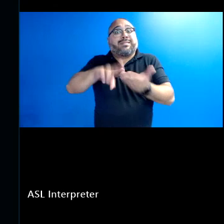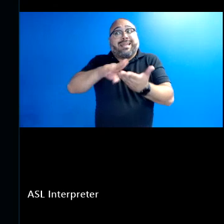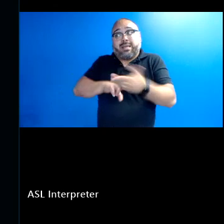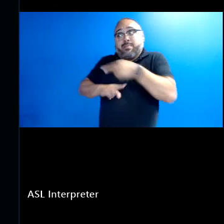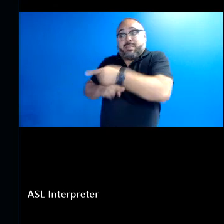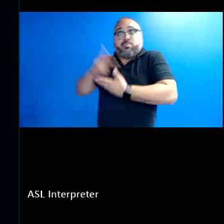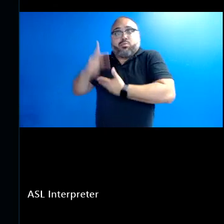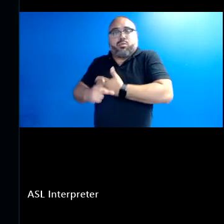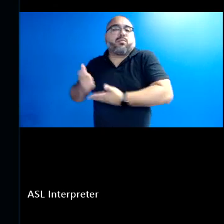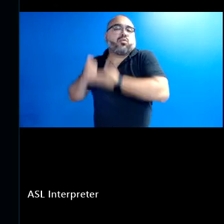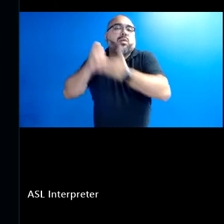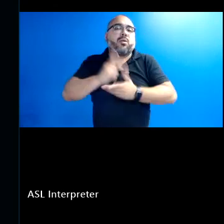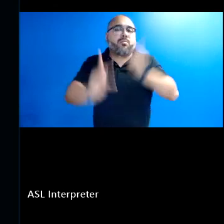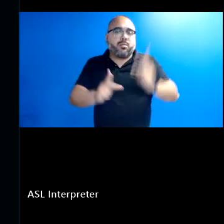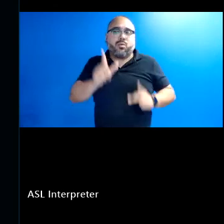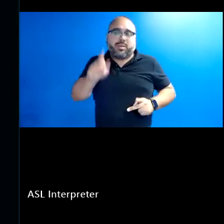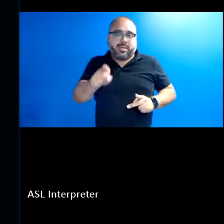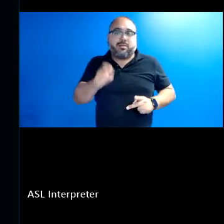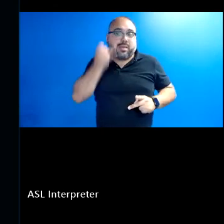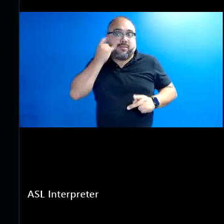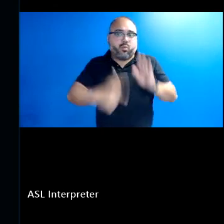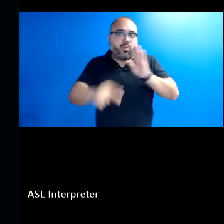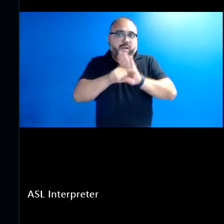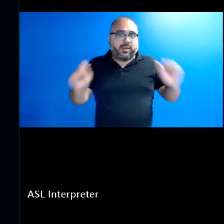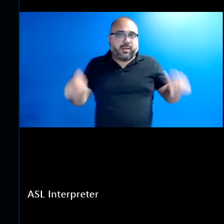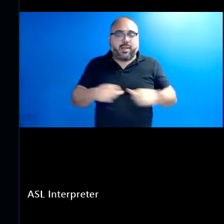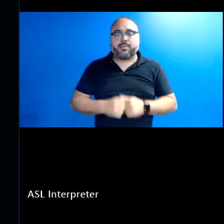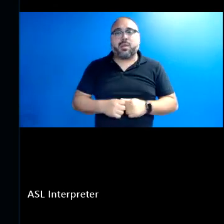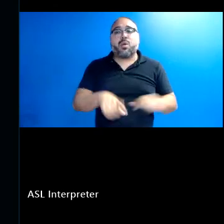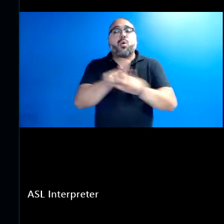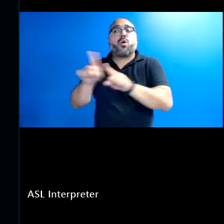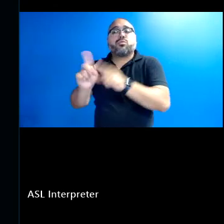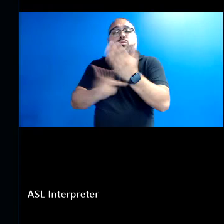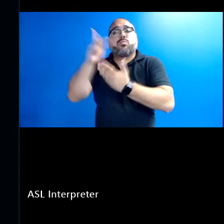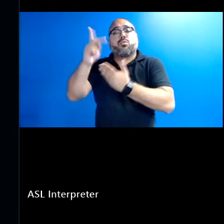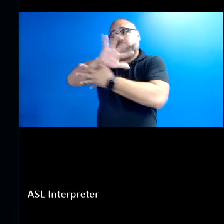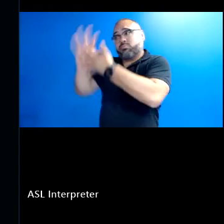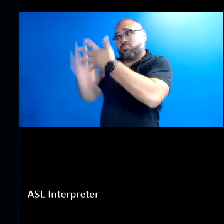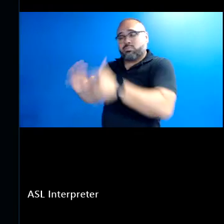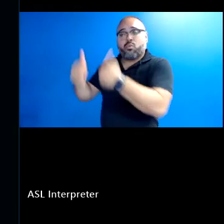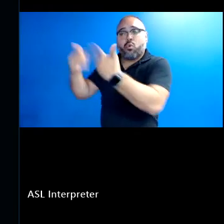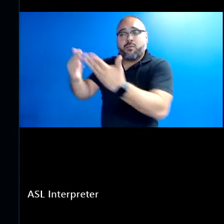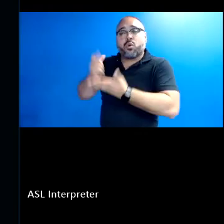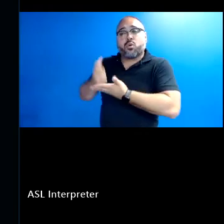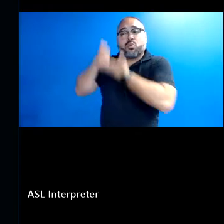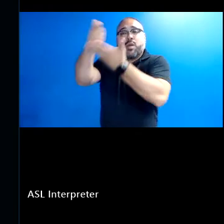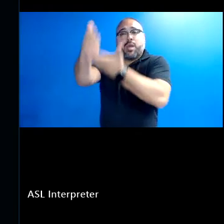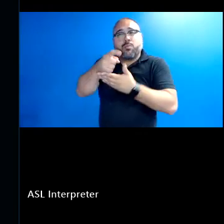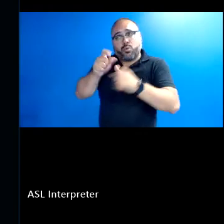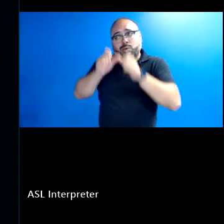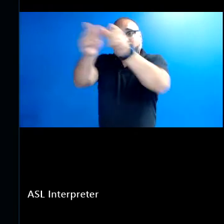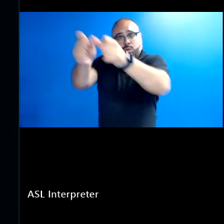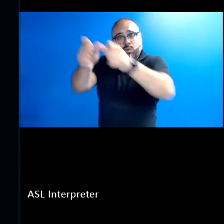those customers that qualify. We offer several programs to help customers improve their resiliency as well.